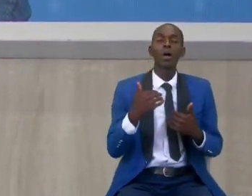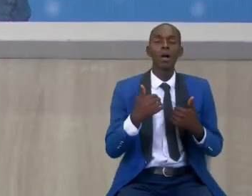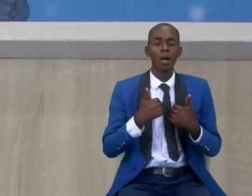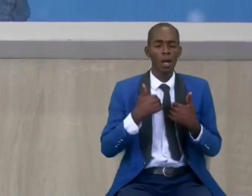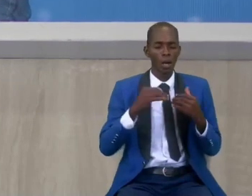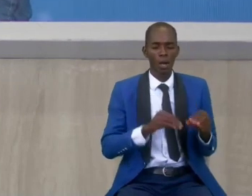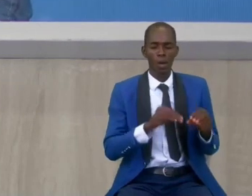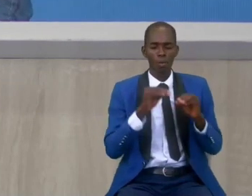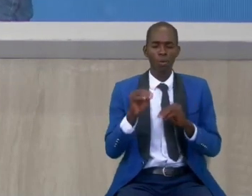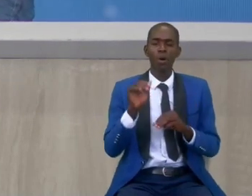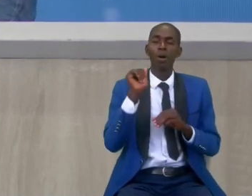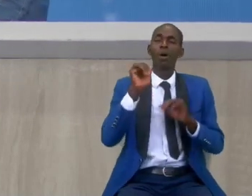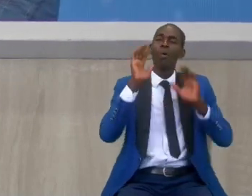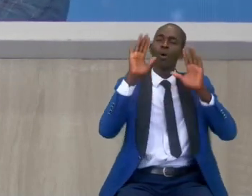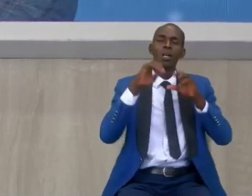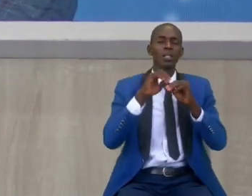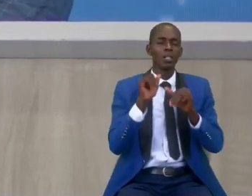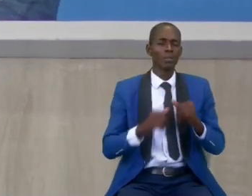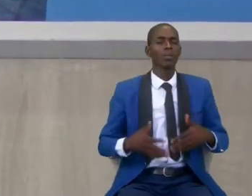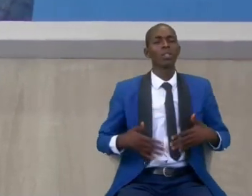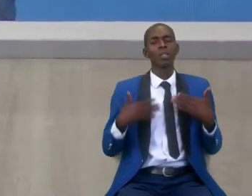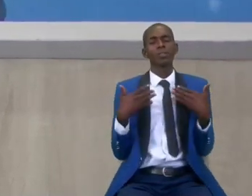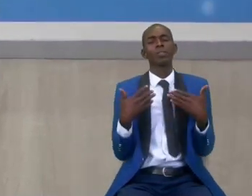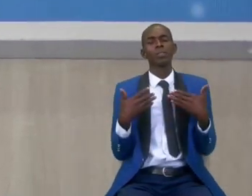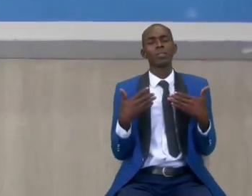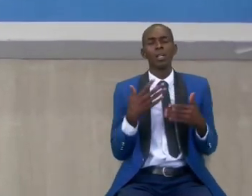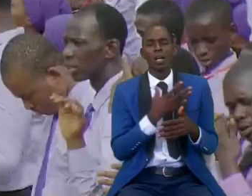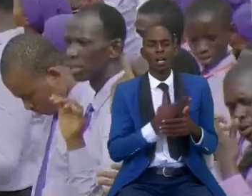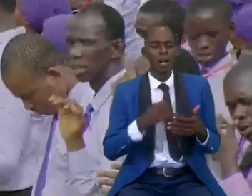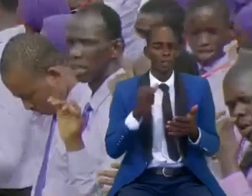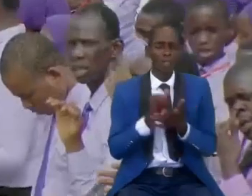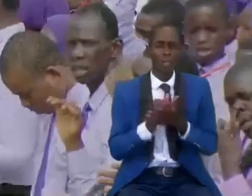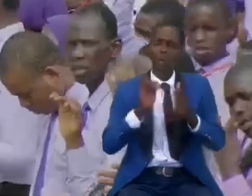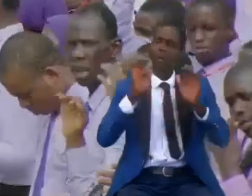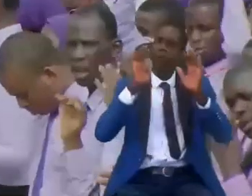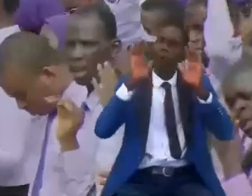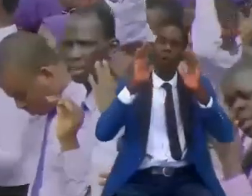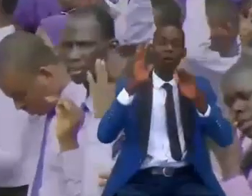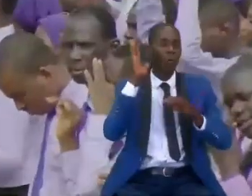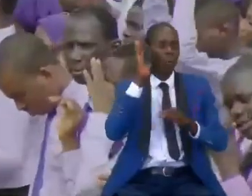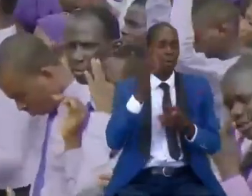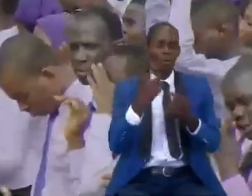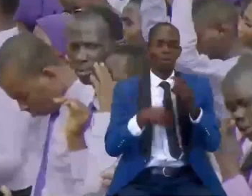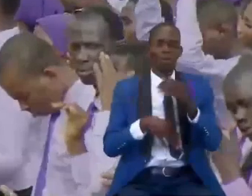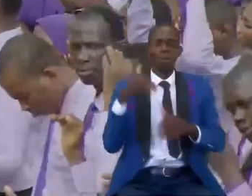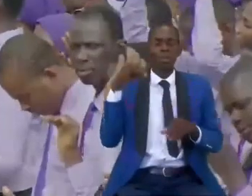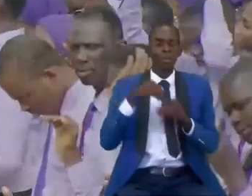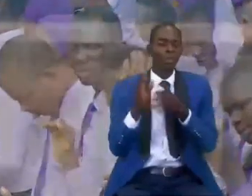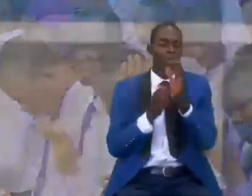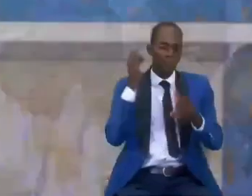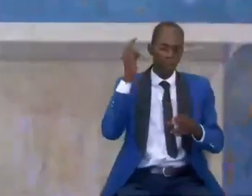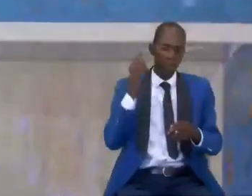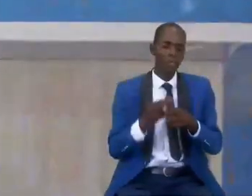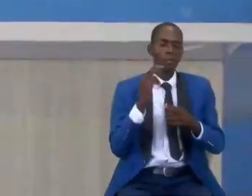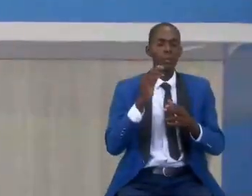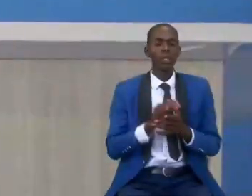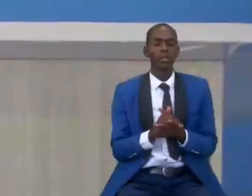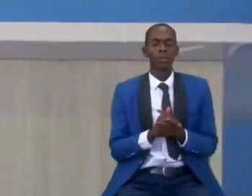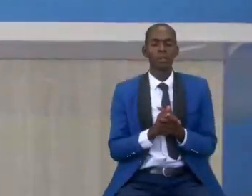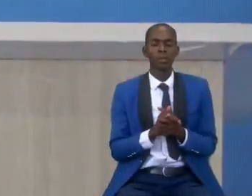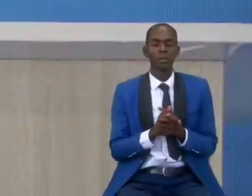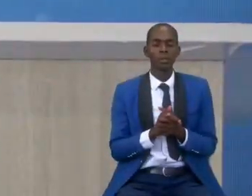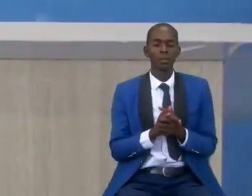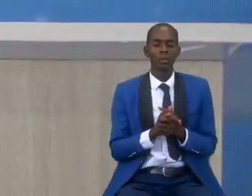that wonder will come out in Jesus' name. Amen. Lord, turn and